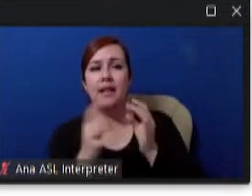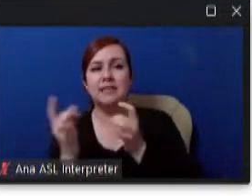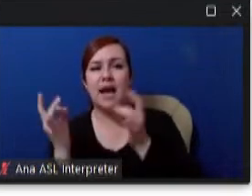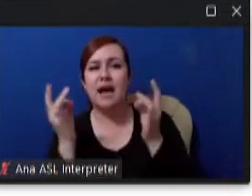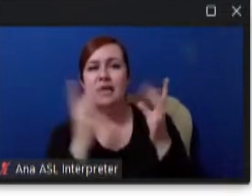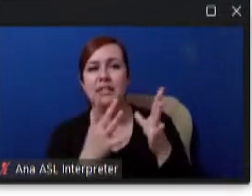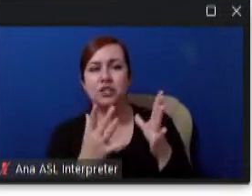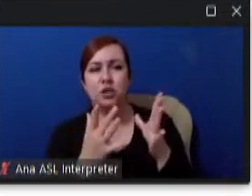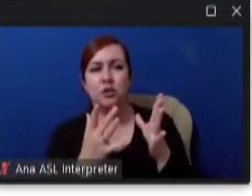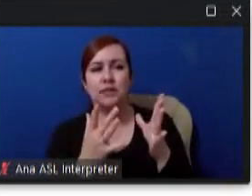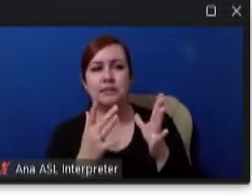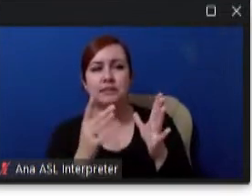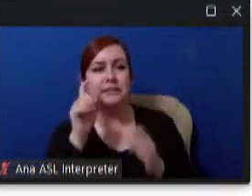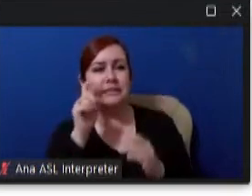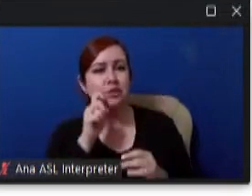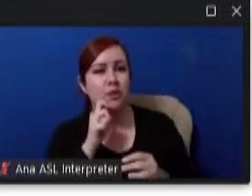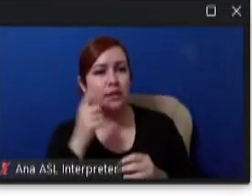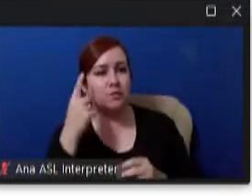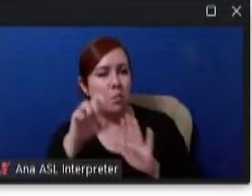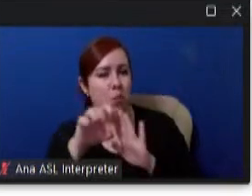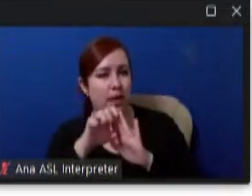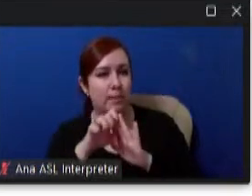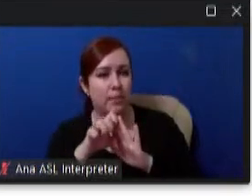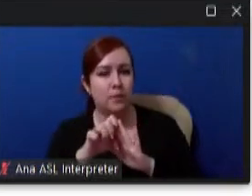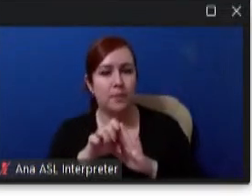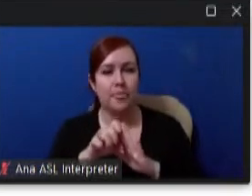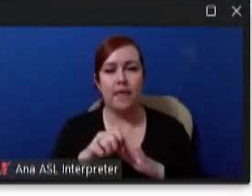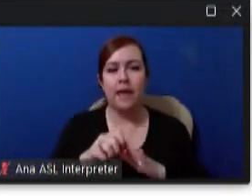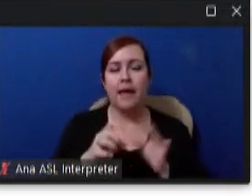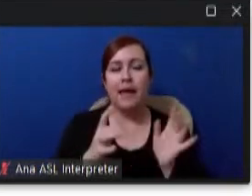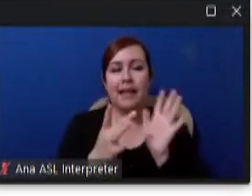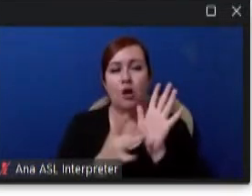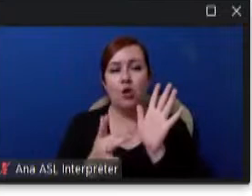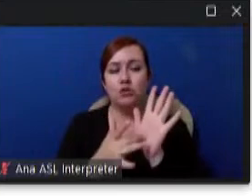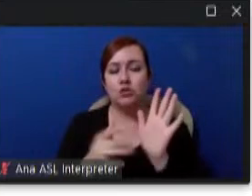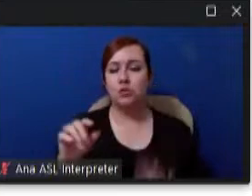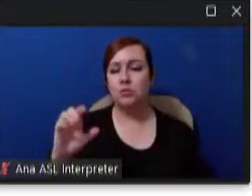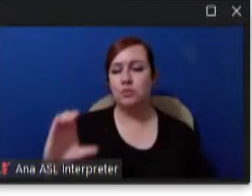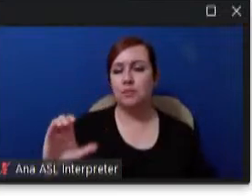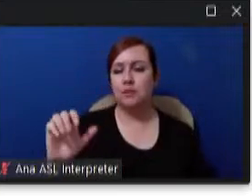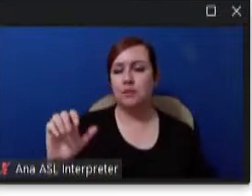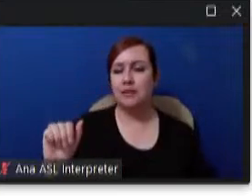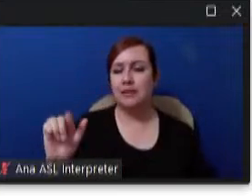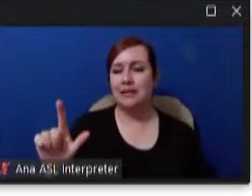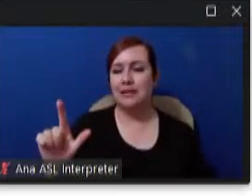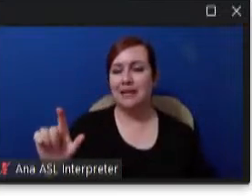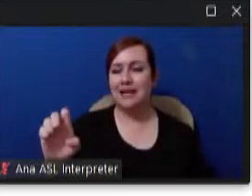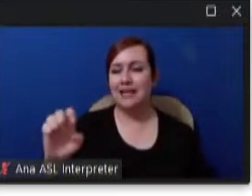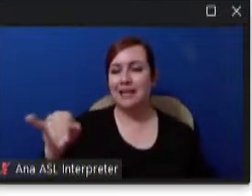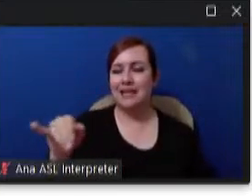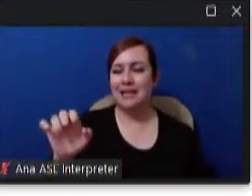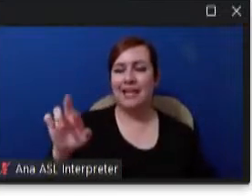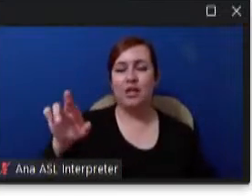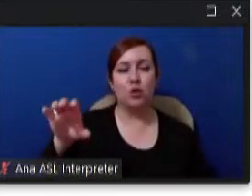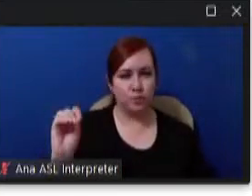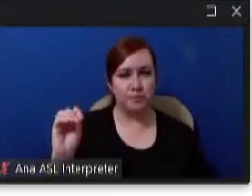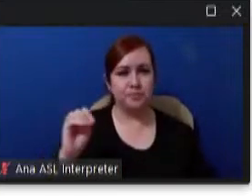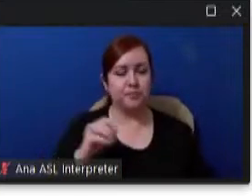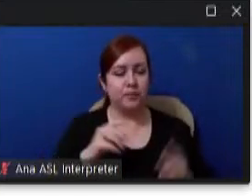sexual aggression, such as was mentioned, street harassment. And number four,